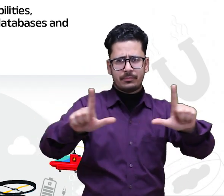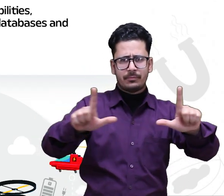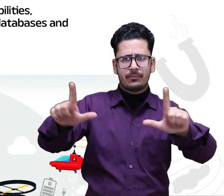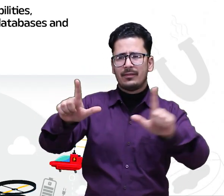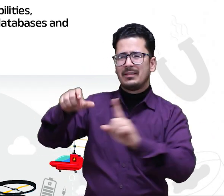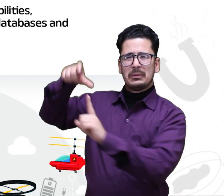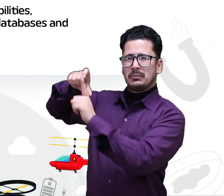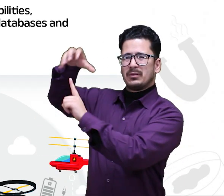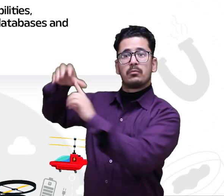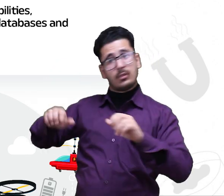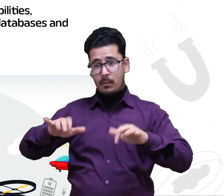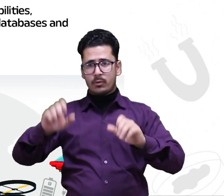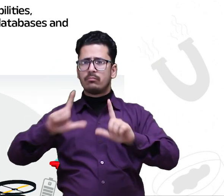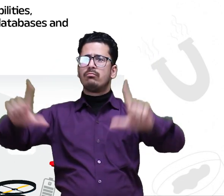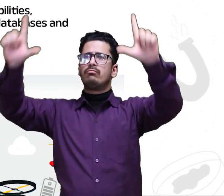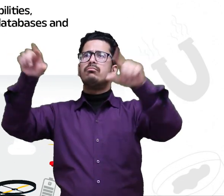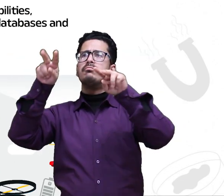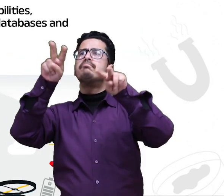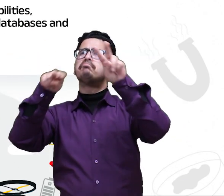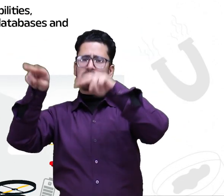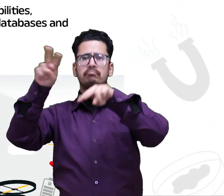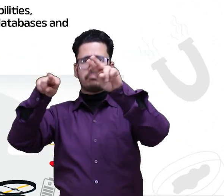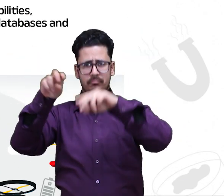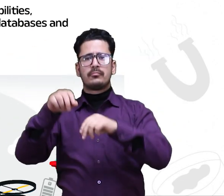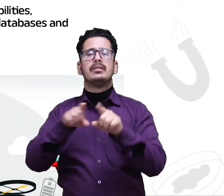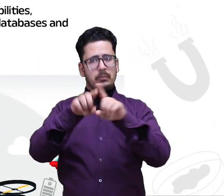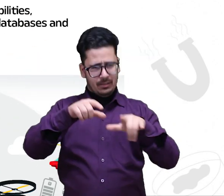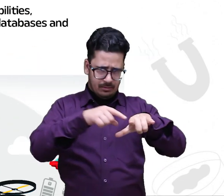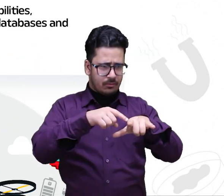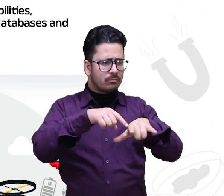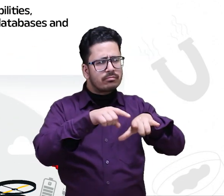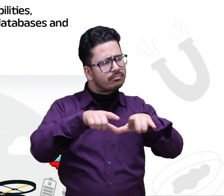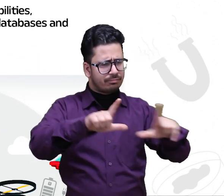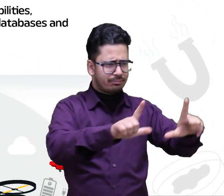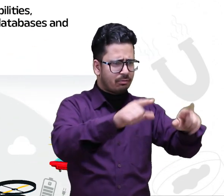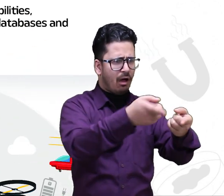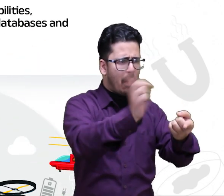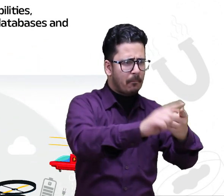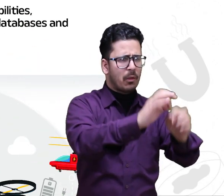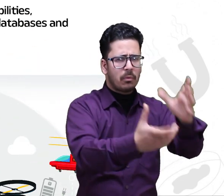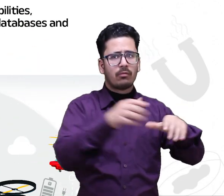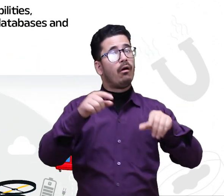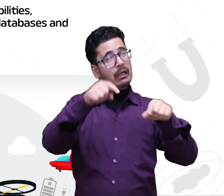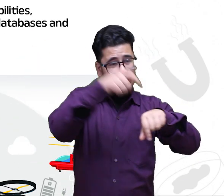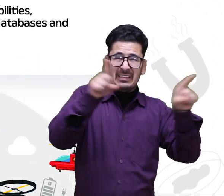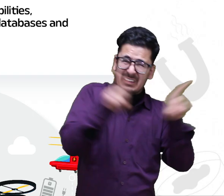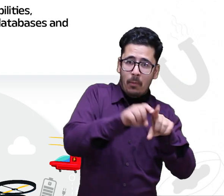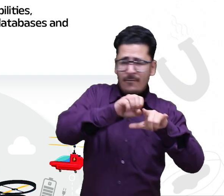Drones also use advanced communication systems. These systems